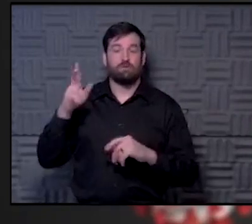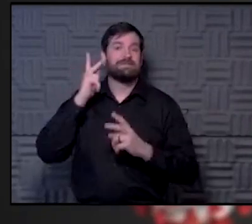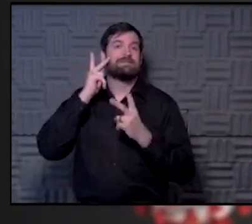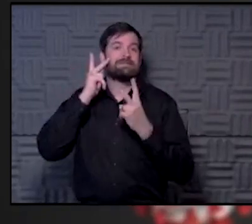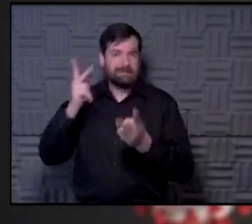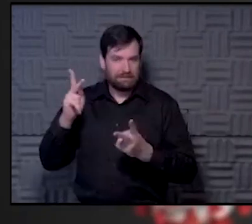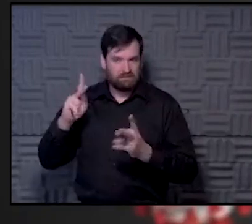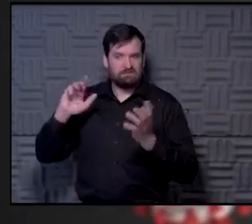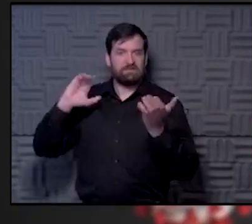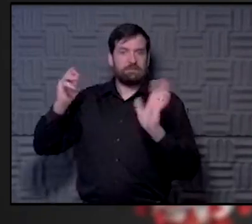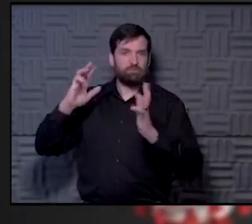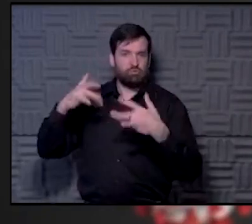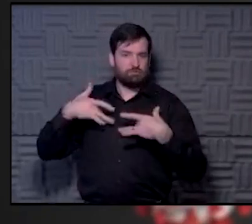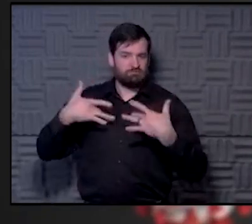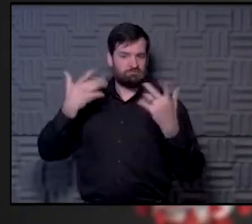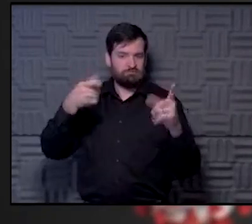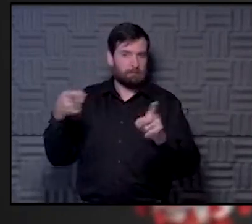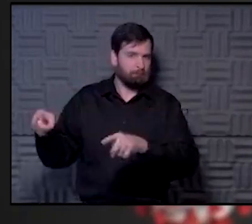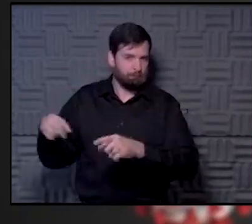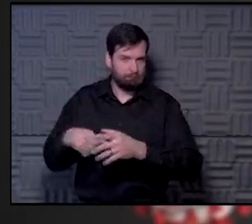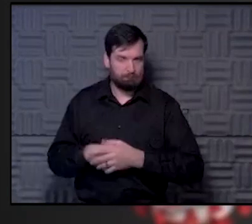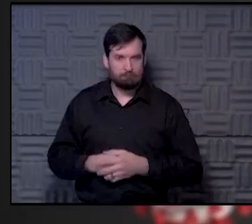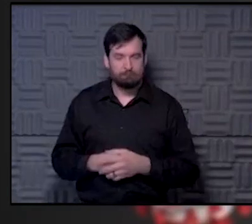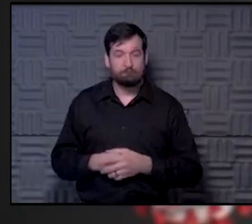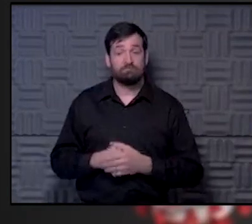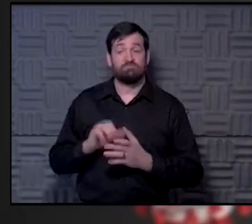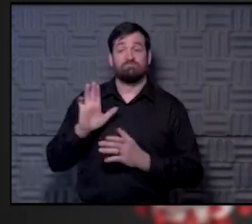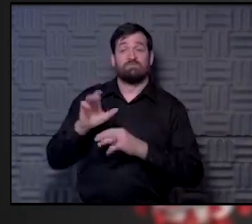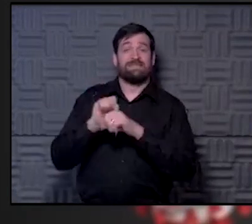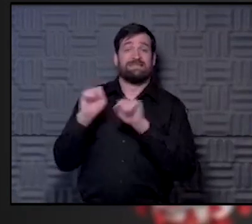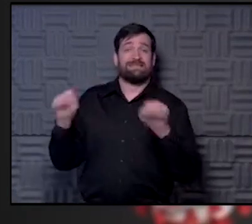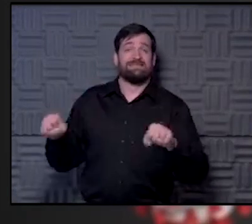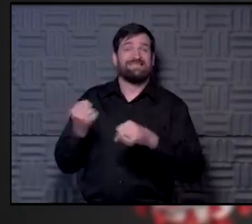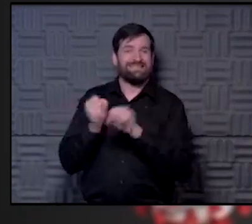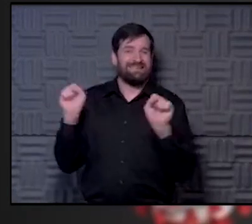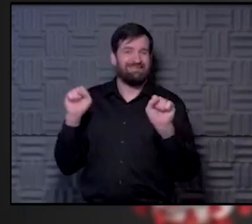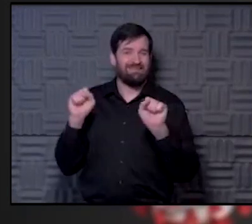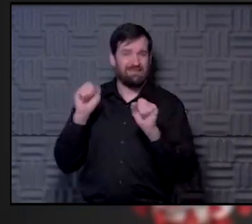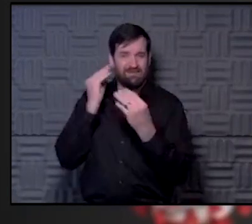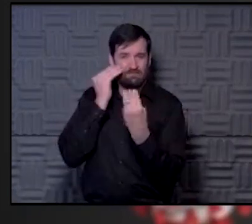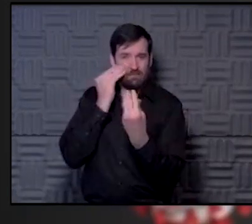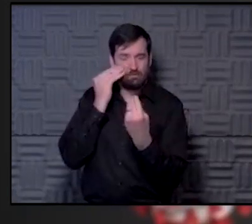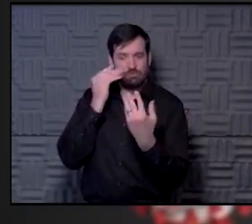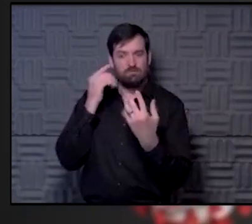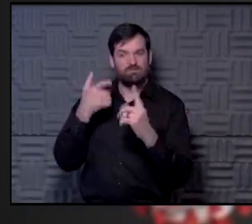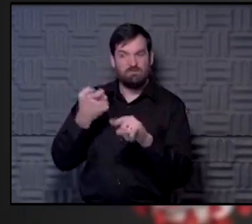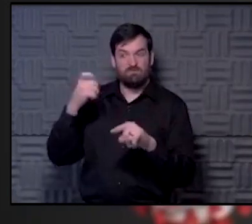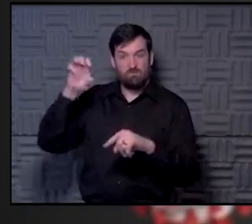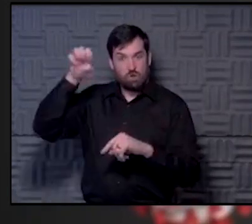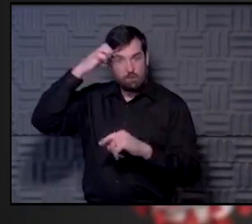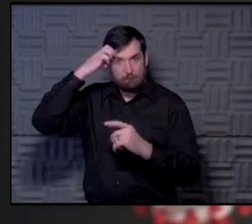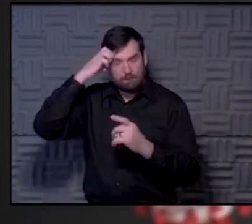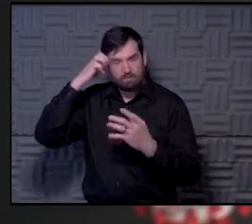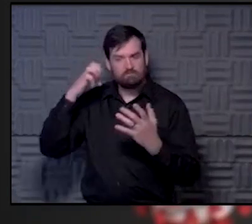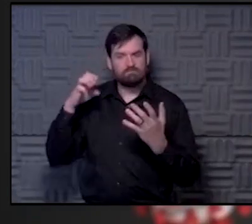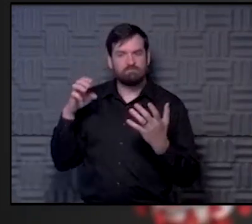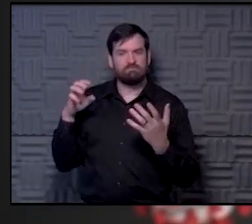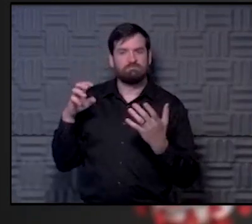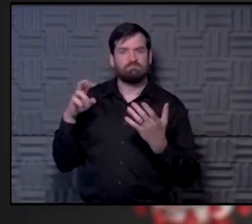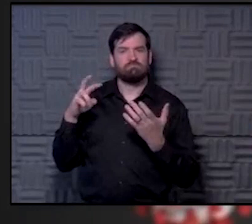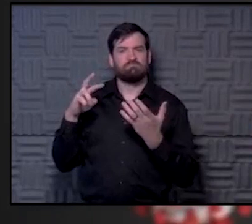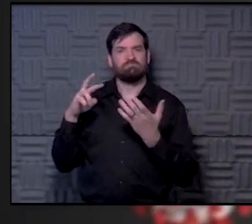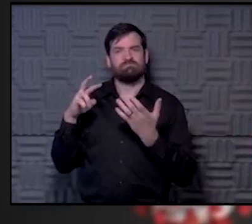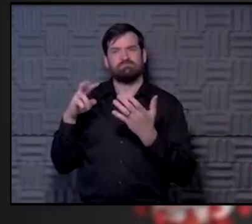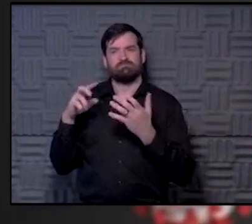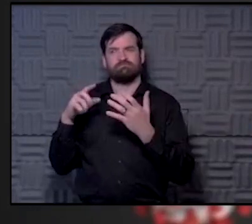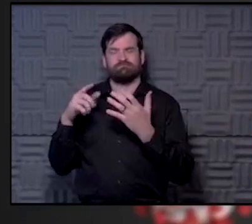thrombotic events, and their safety data, mostly from Europe, looks a little more